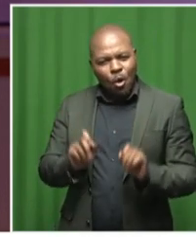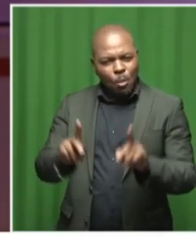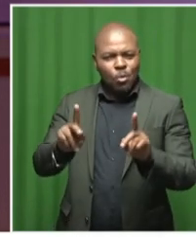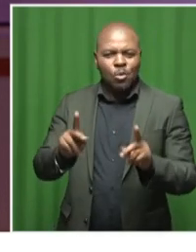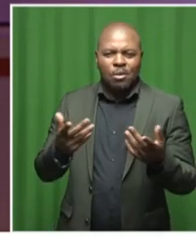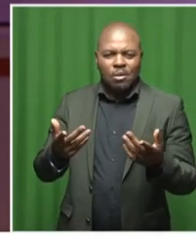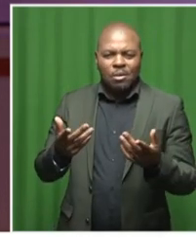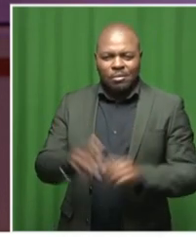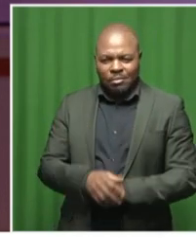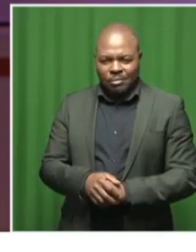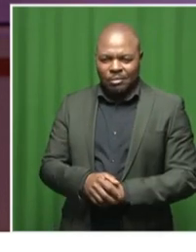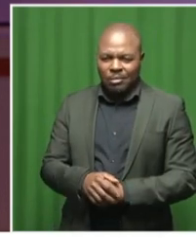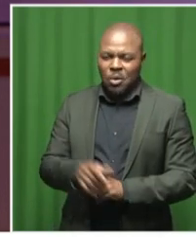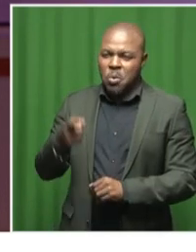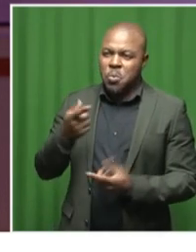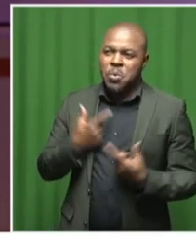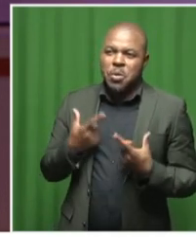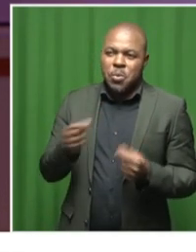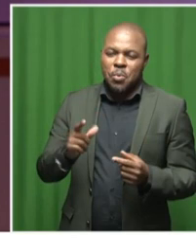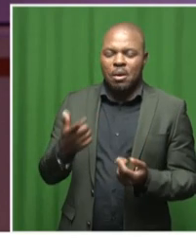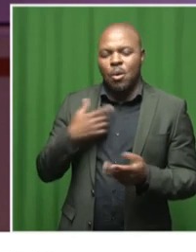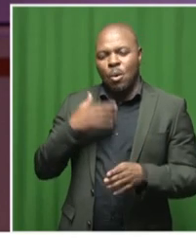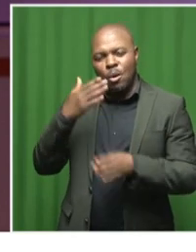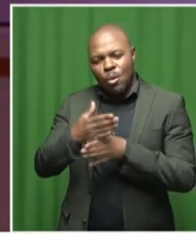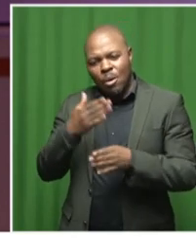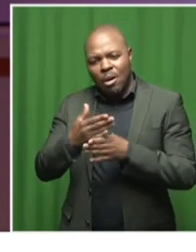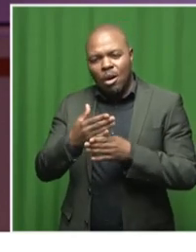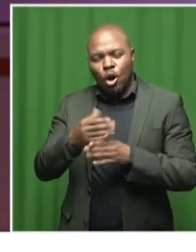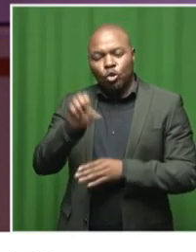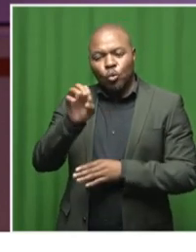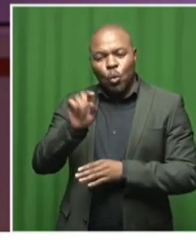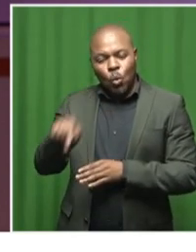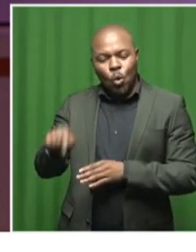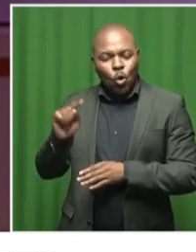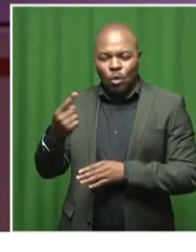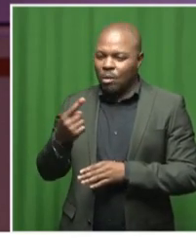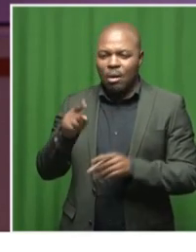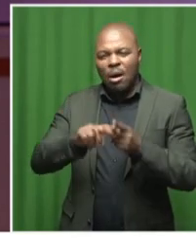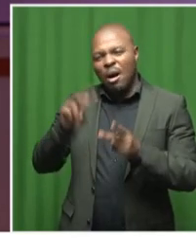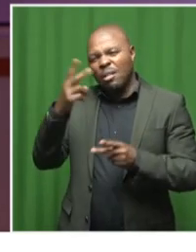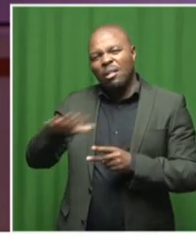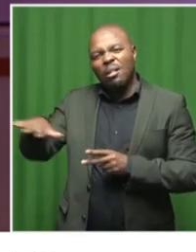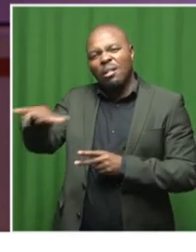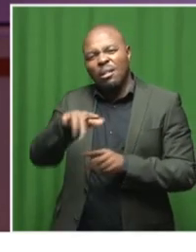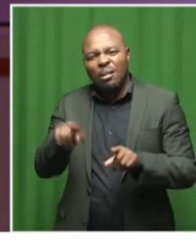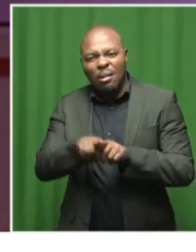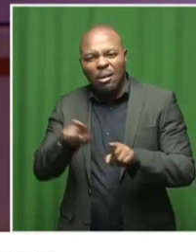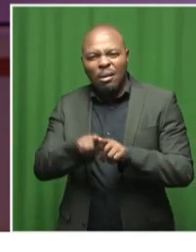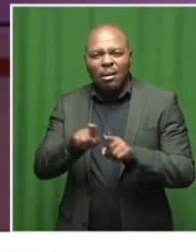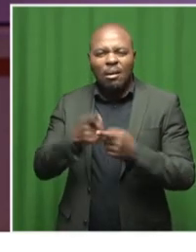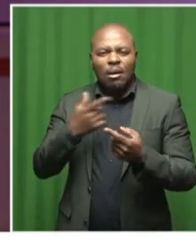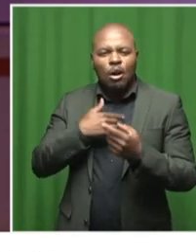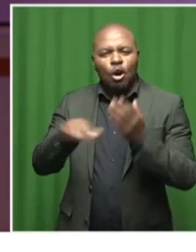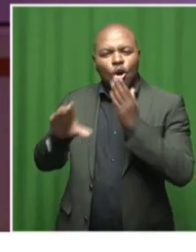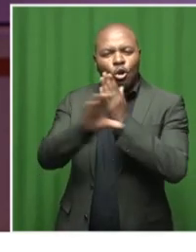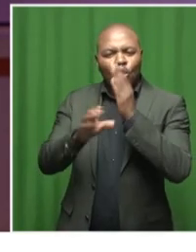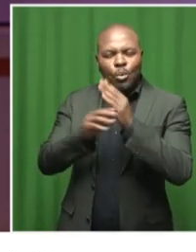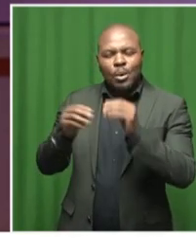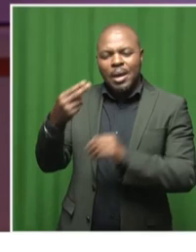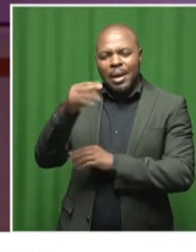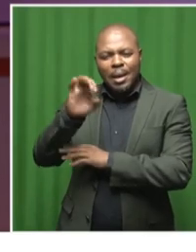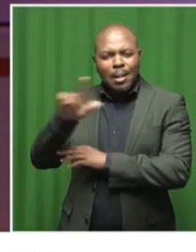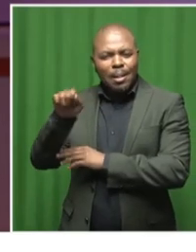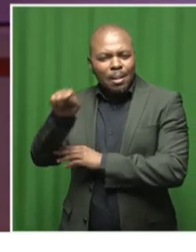what we do. You know, we get to operate out of Soweto in other spaces like Constitution Hill. Yeah. So